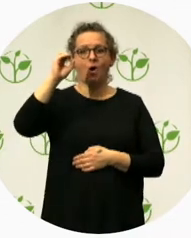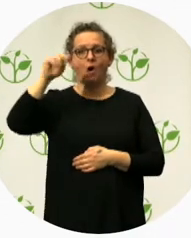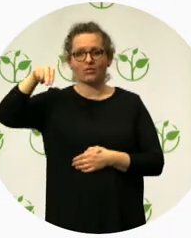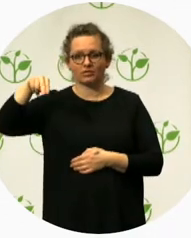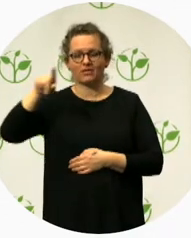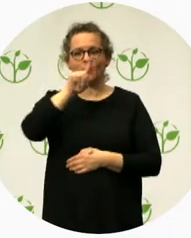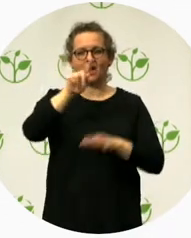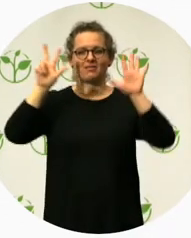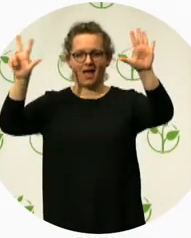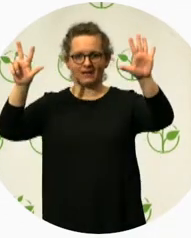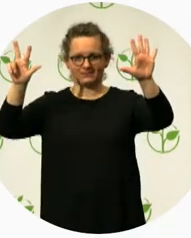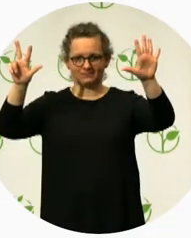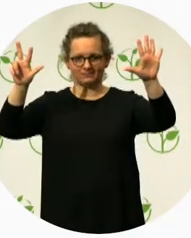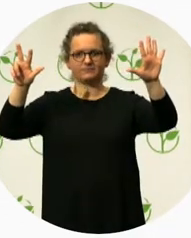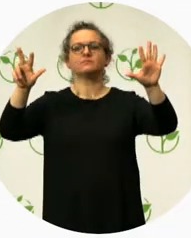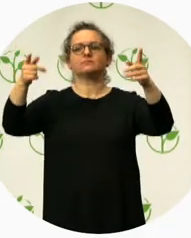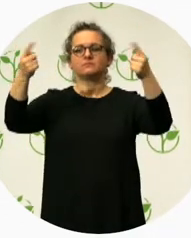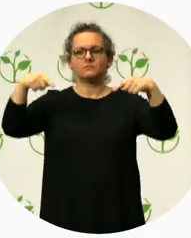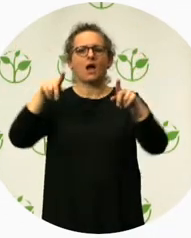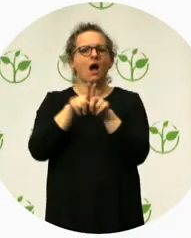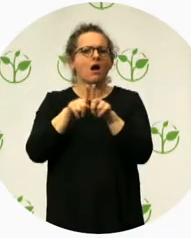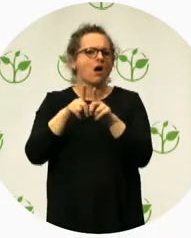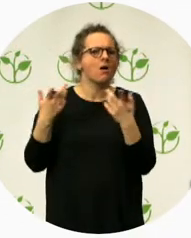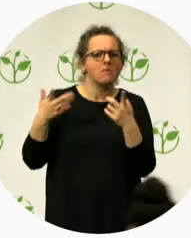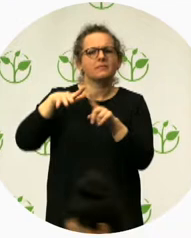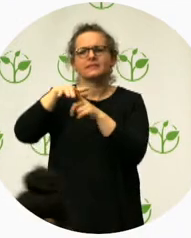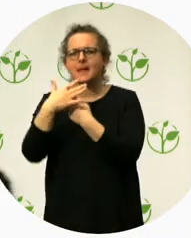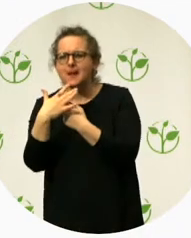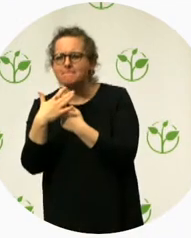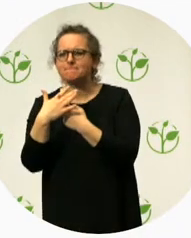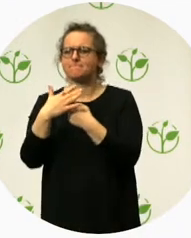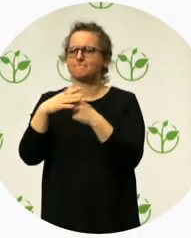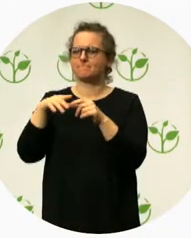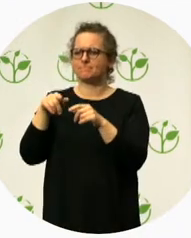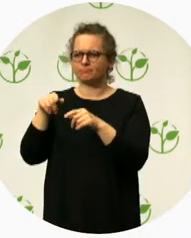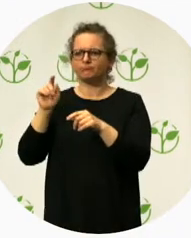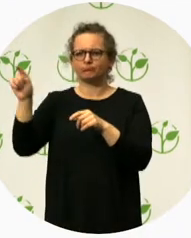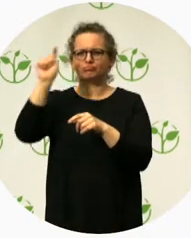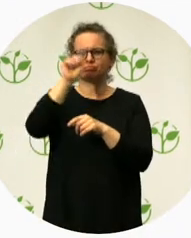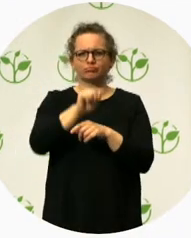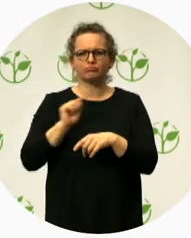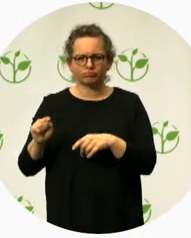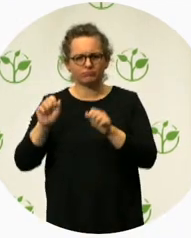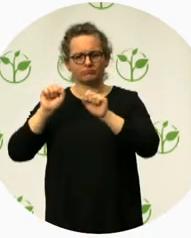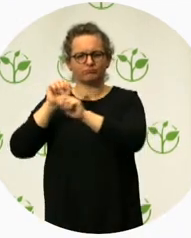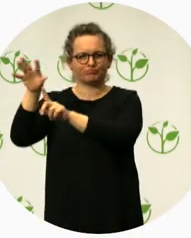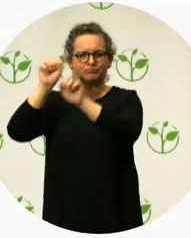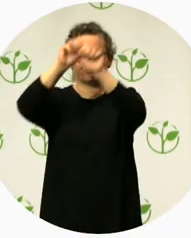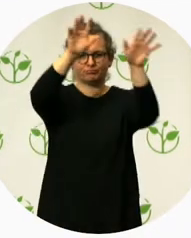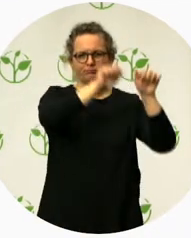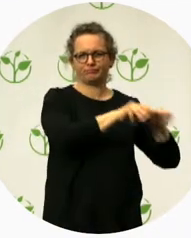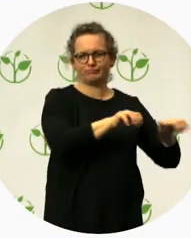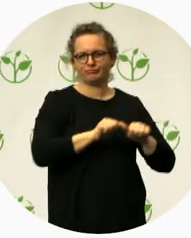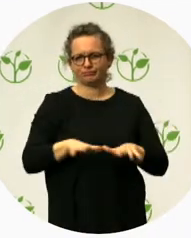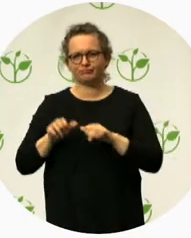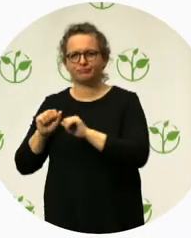With all the awardees of tomorrow evening, they will prepare videos, 1 minute videos to be used immediately after the award ceremony. So